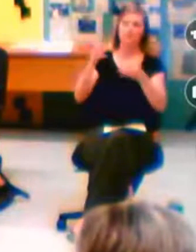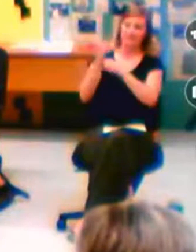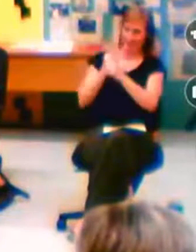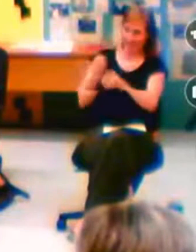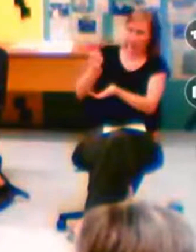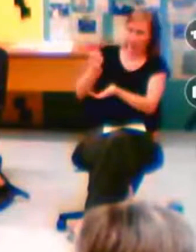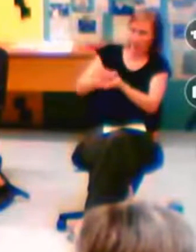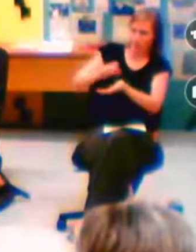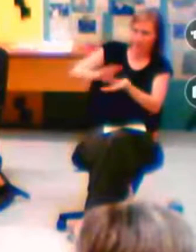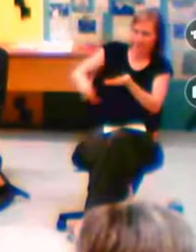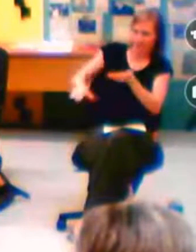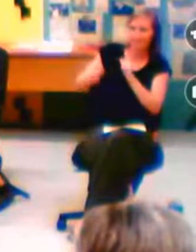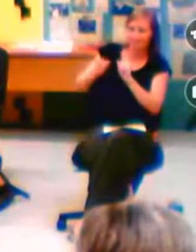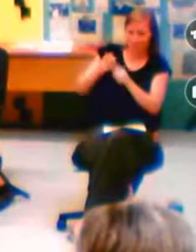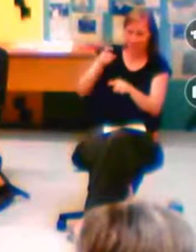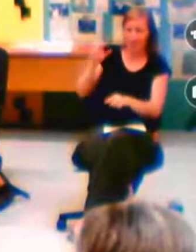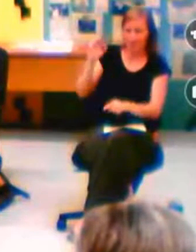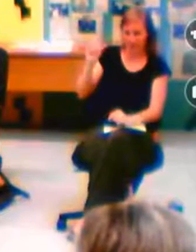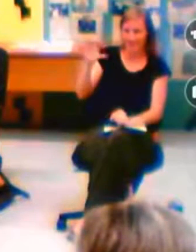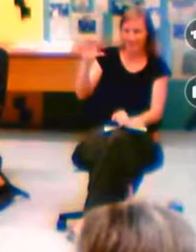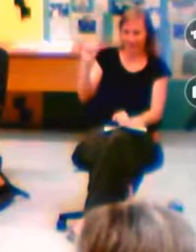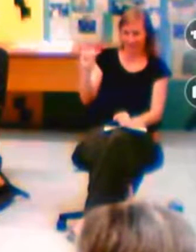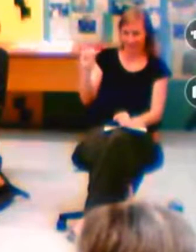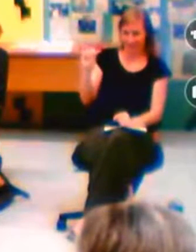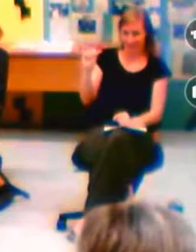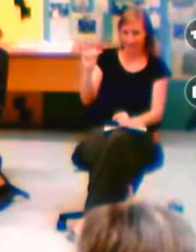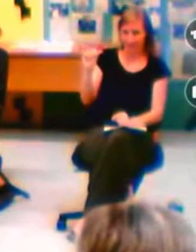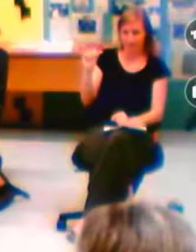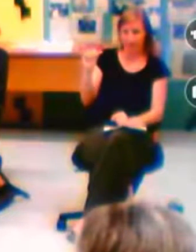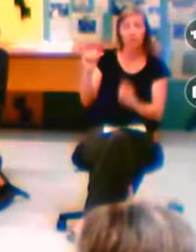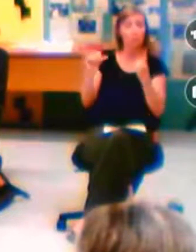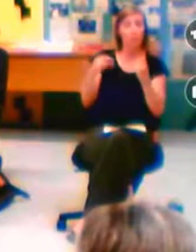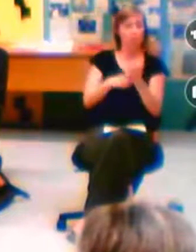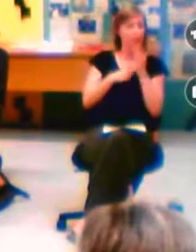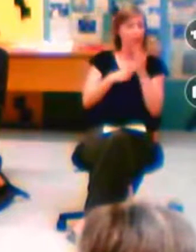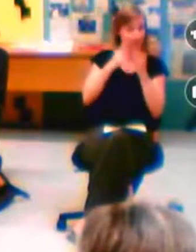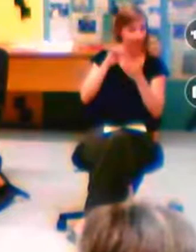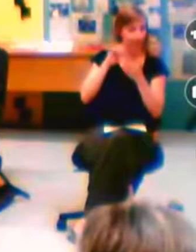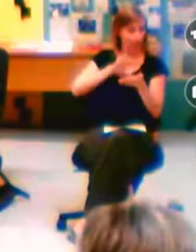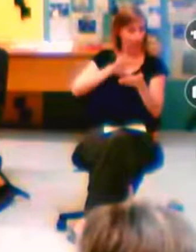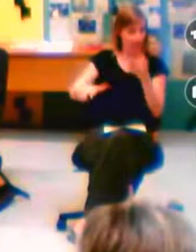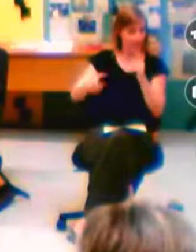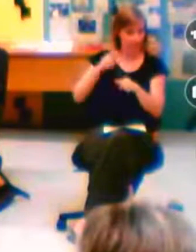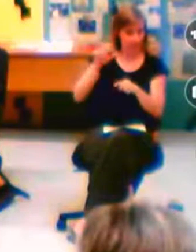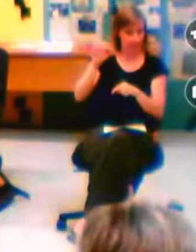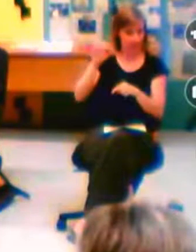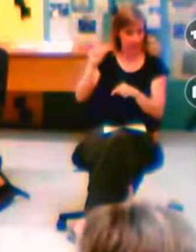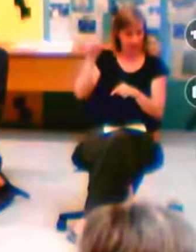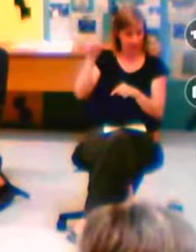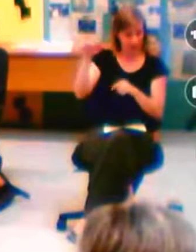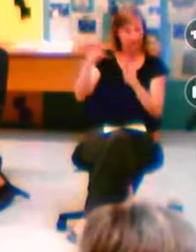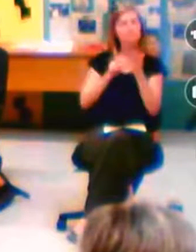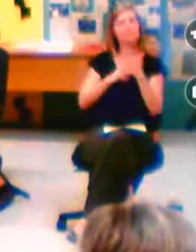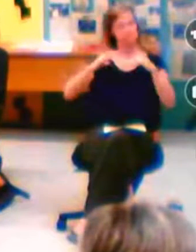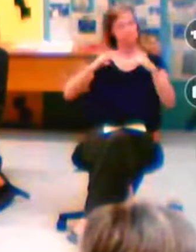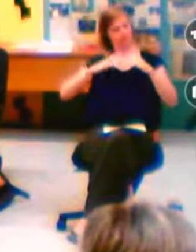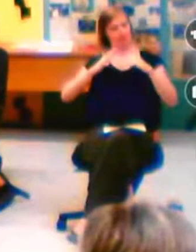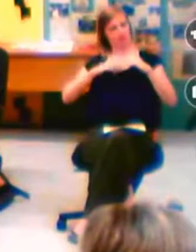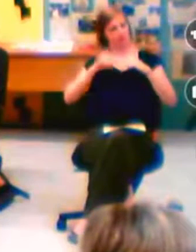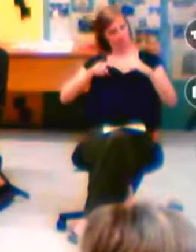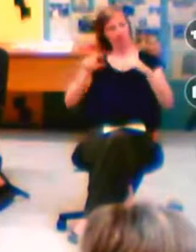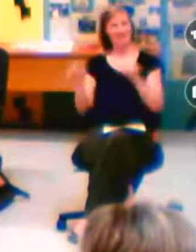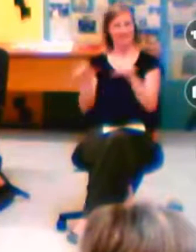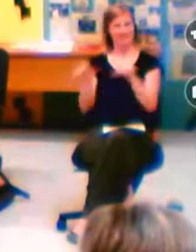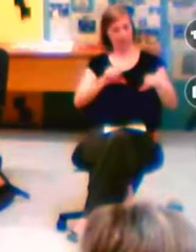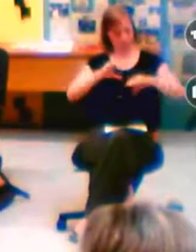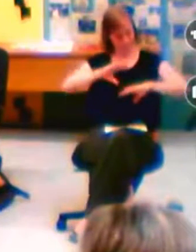required under the Affordable Care Act. And in order for the program to move forward, we need to get the waiver for